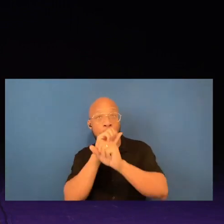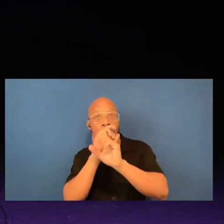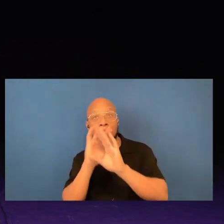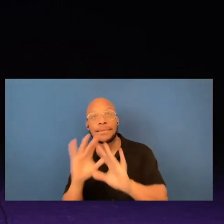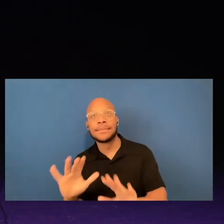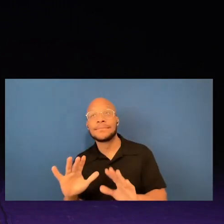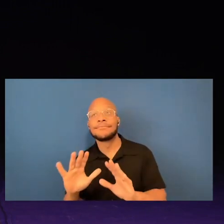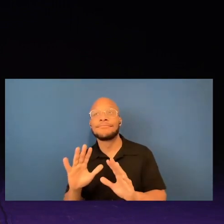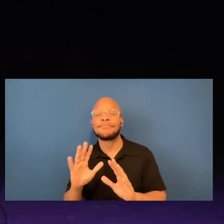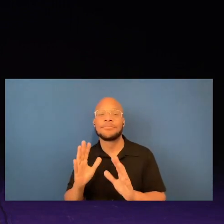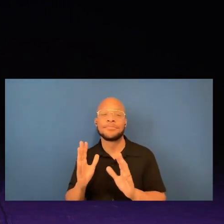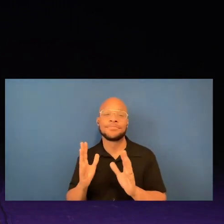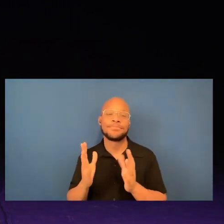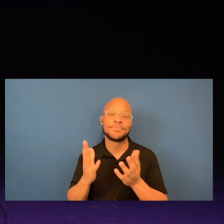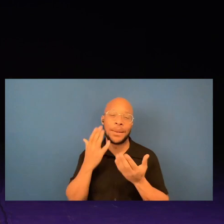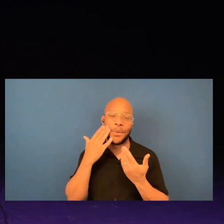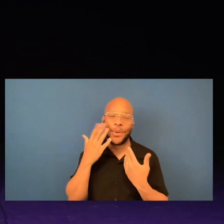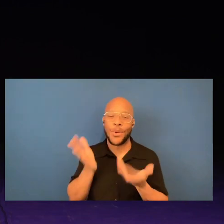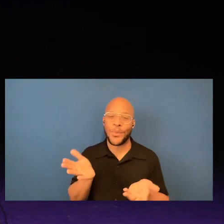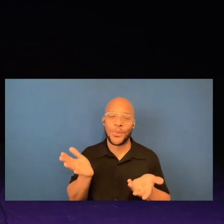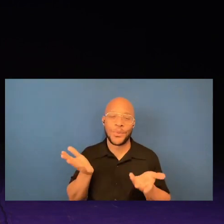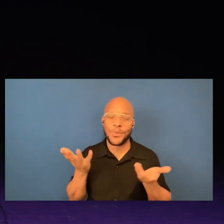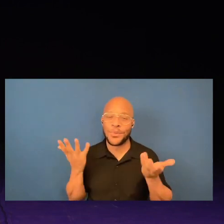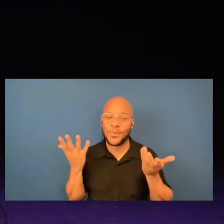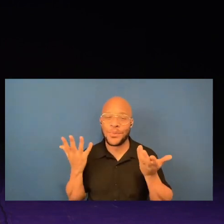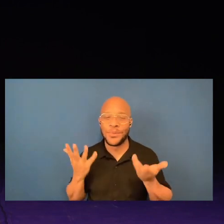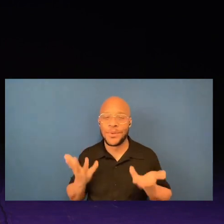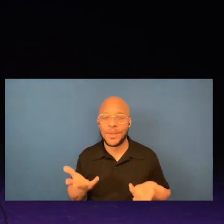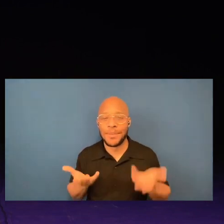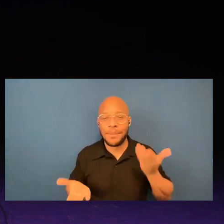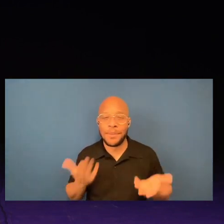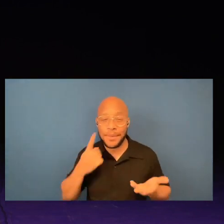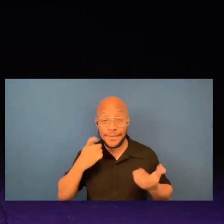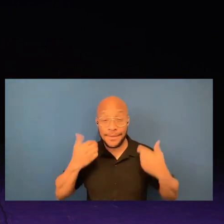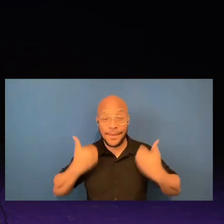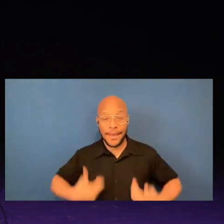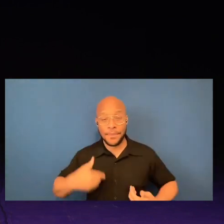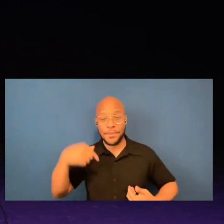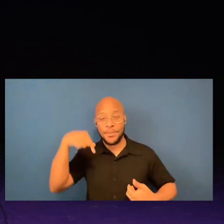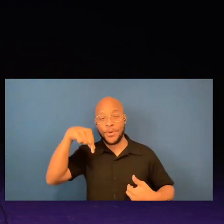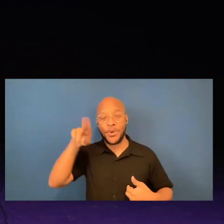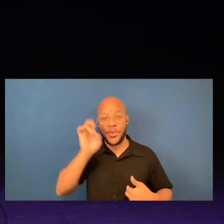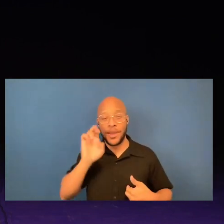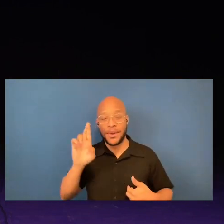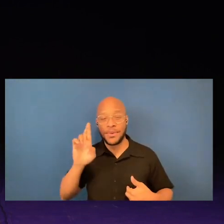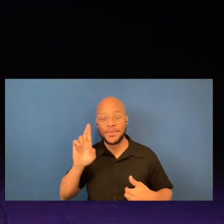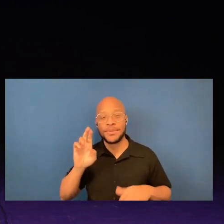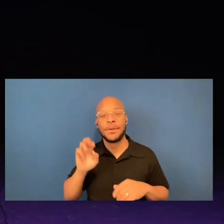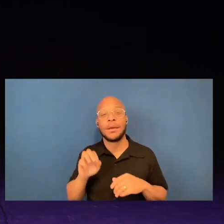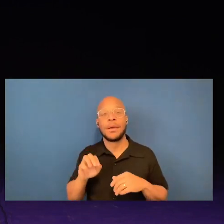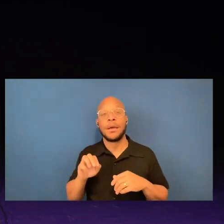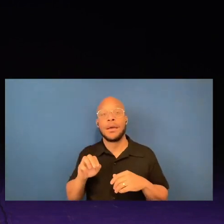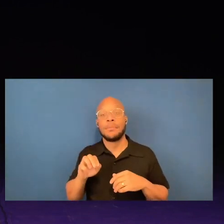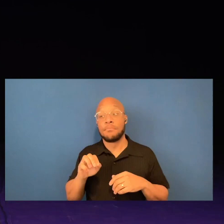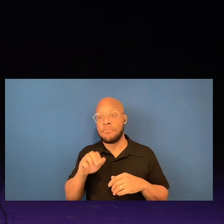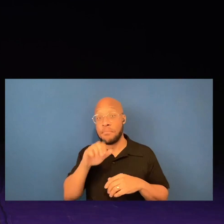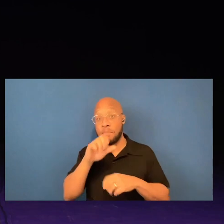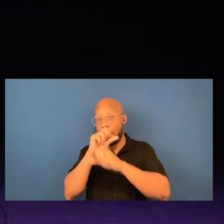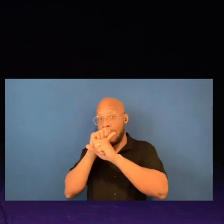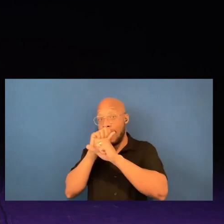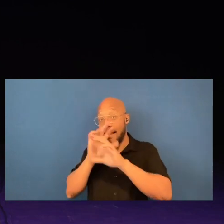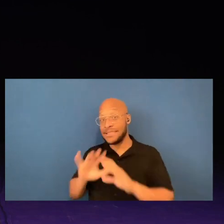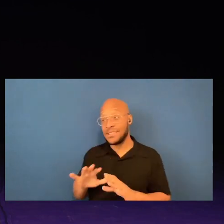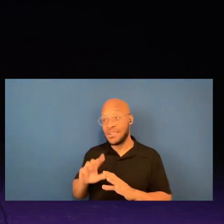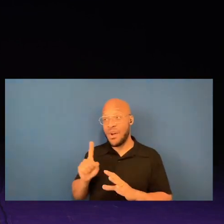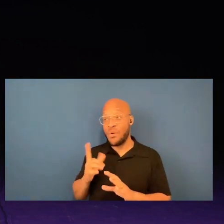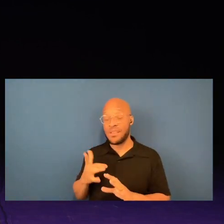I don't know. Maybe it's because I'm queer, but blessings have always felt a little bit like